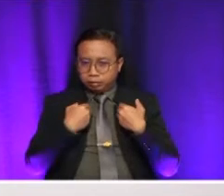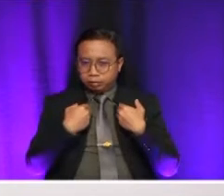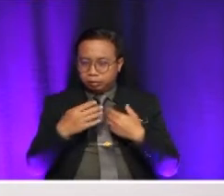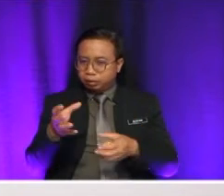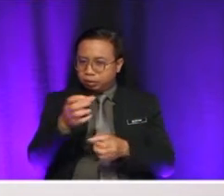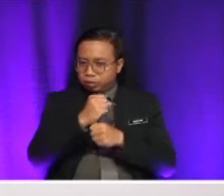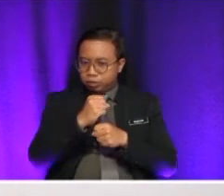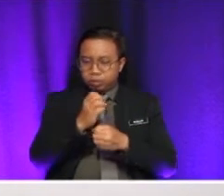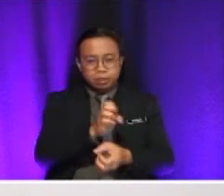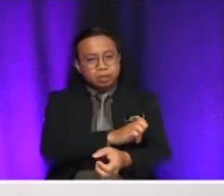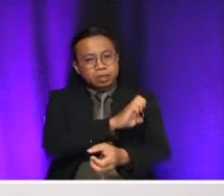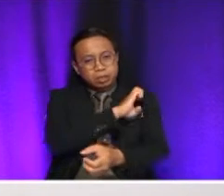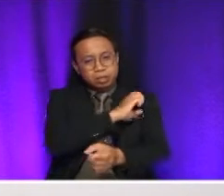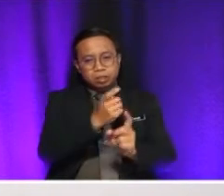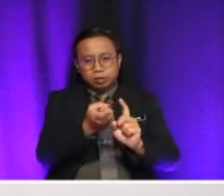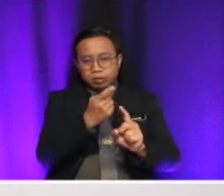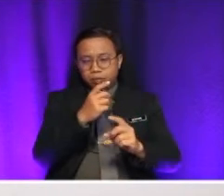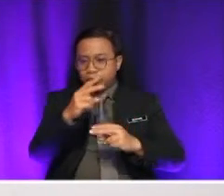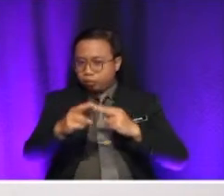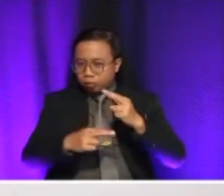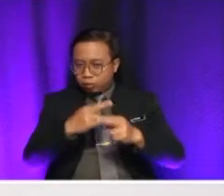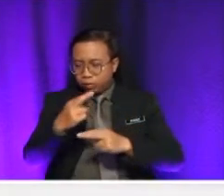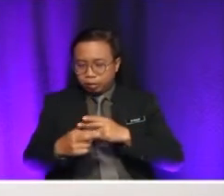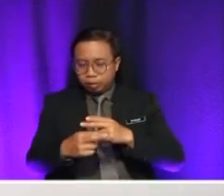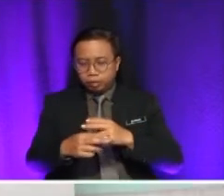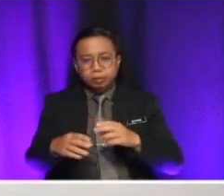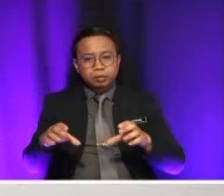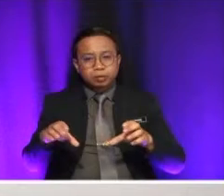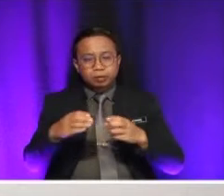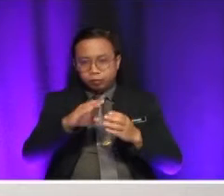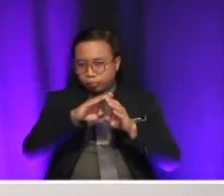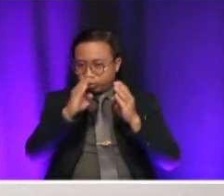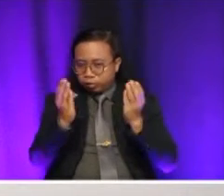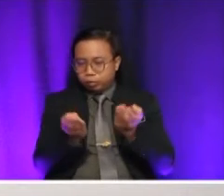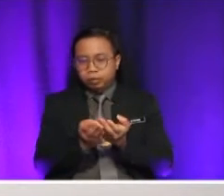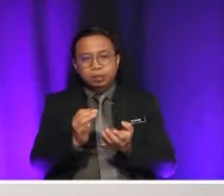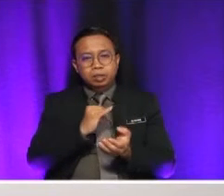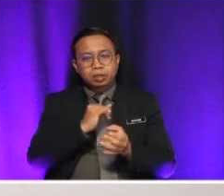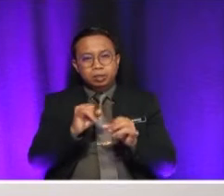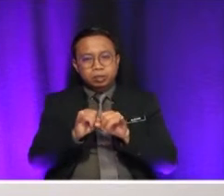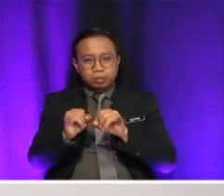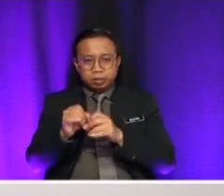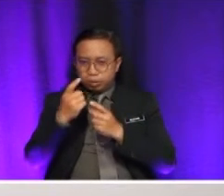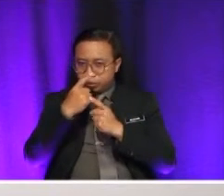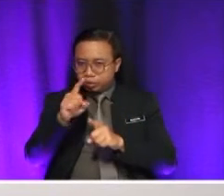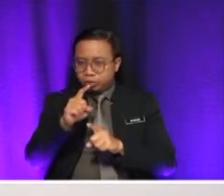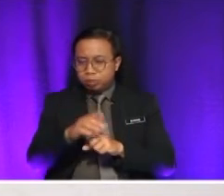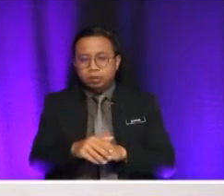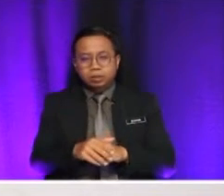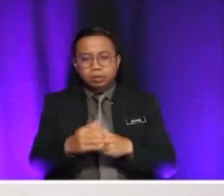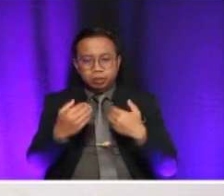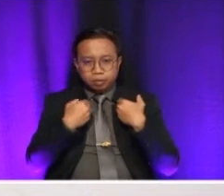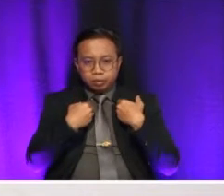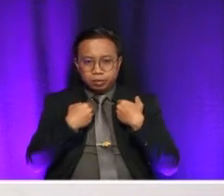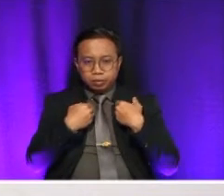the energy from the rolling and bouncing that occurs during a football game. I choose this answer because there's a keyword